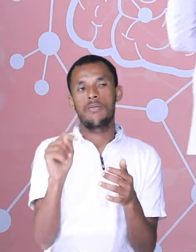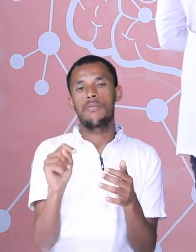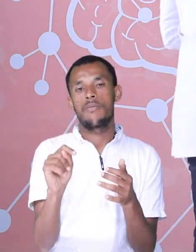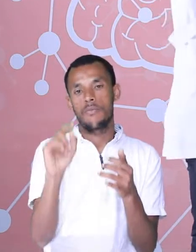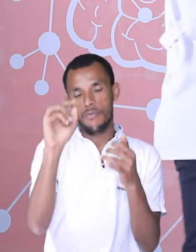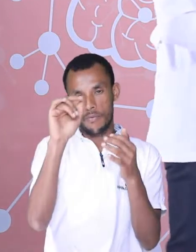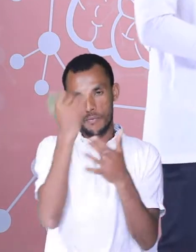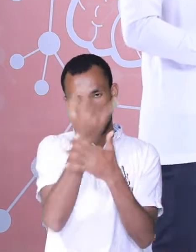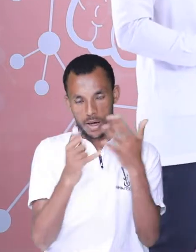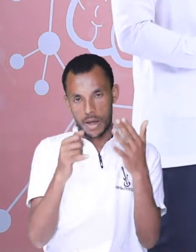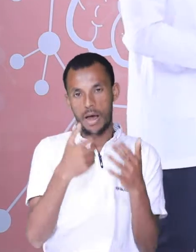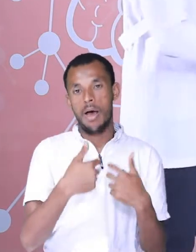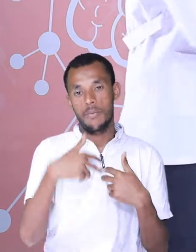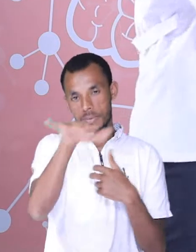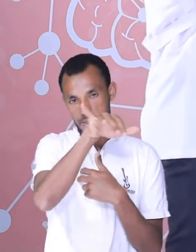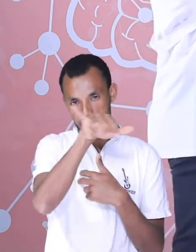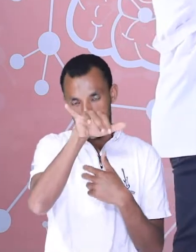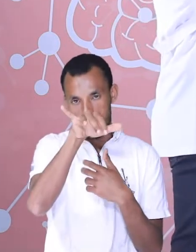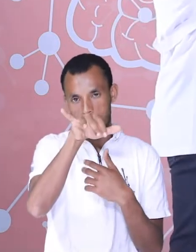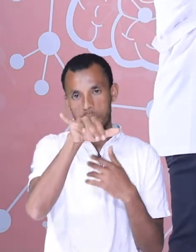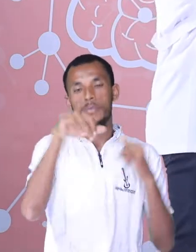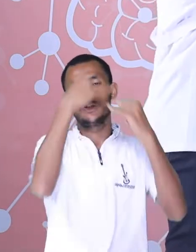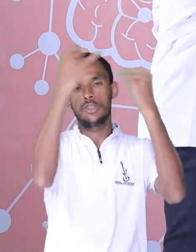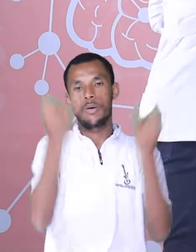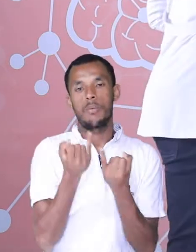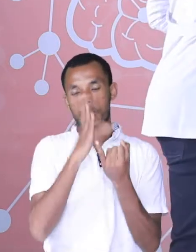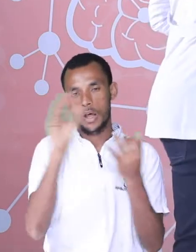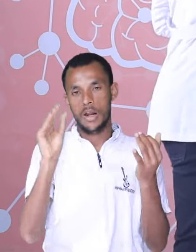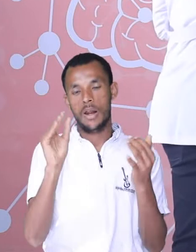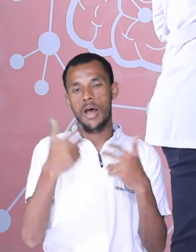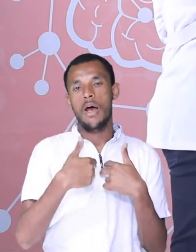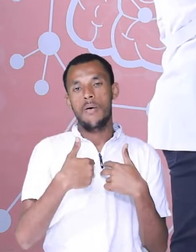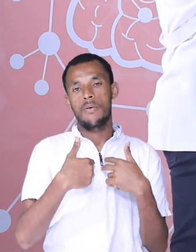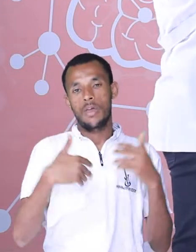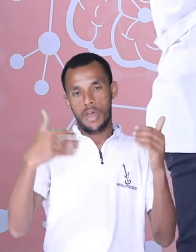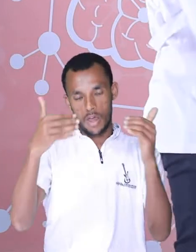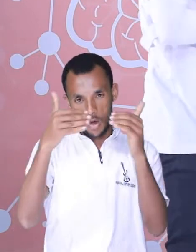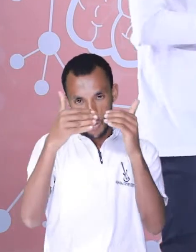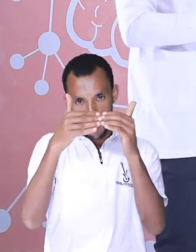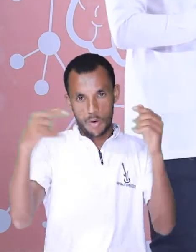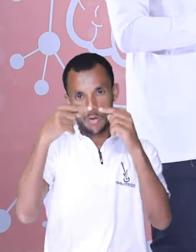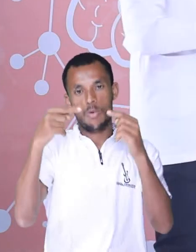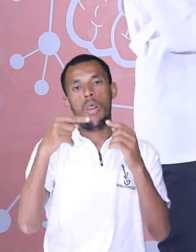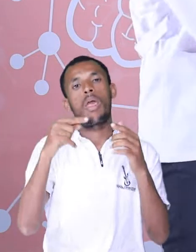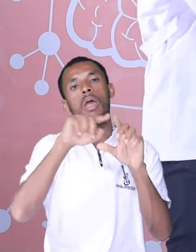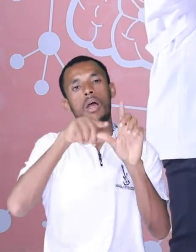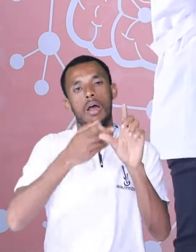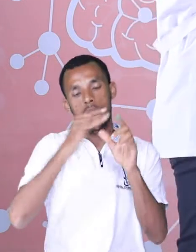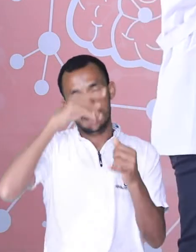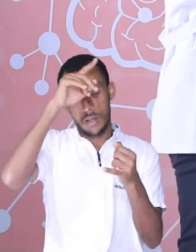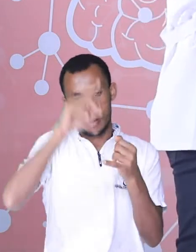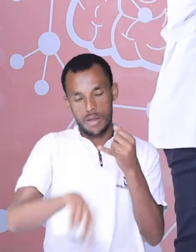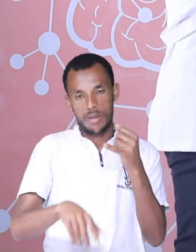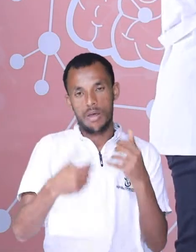figure have the same shape and having equal corresponding angles, and the last